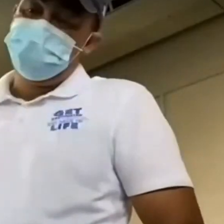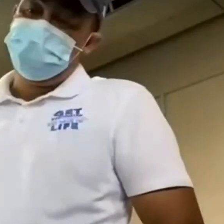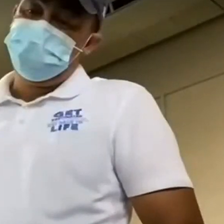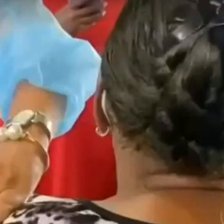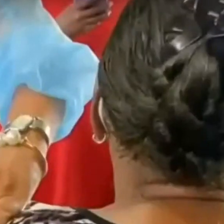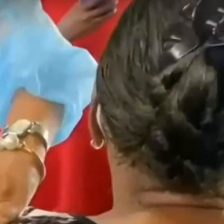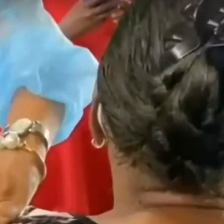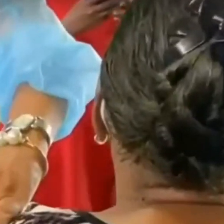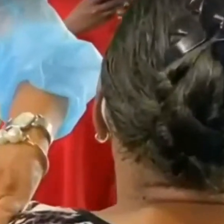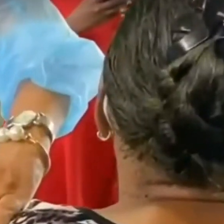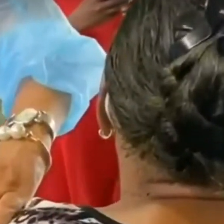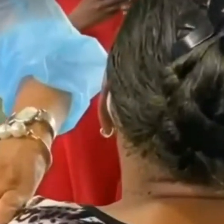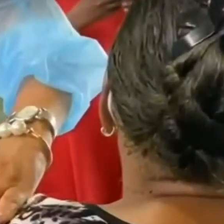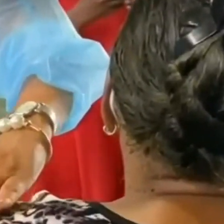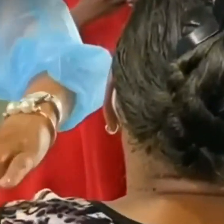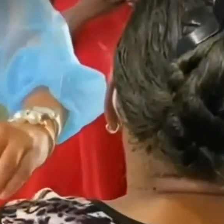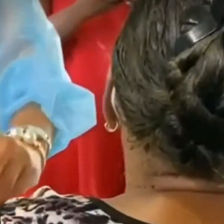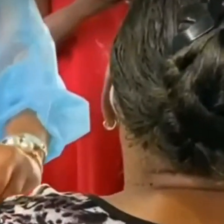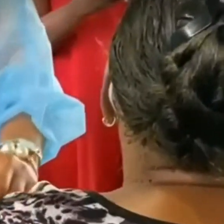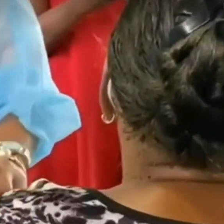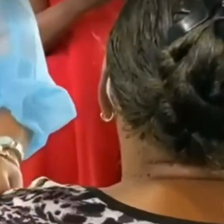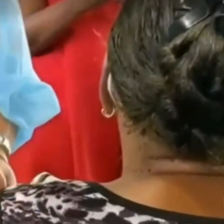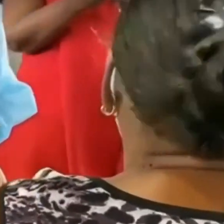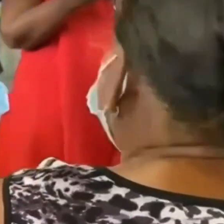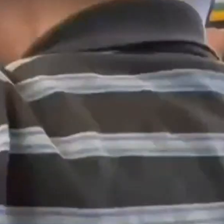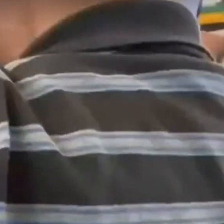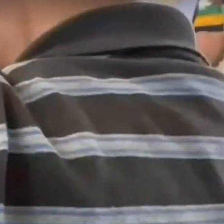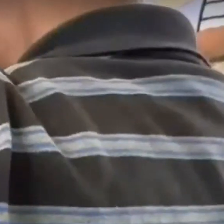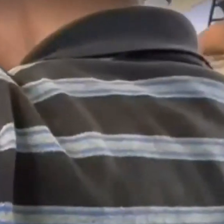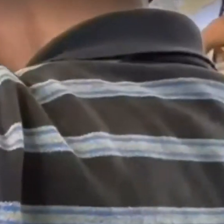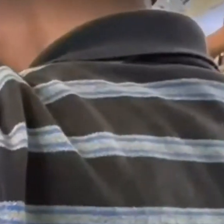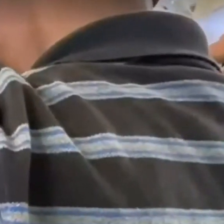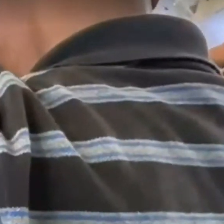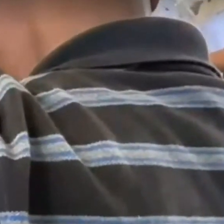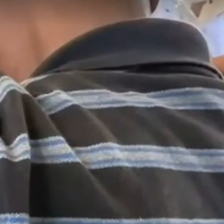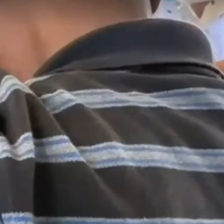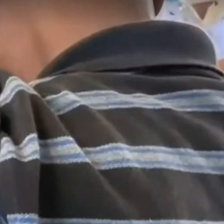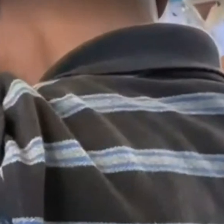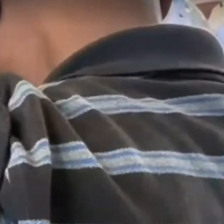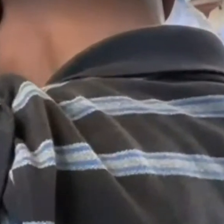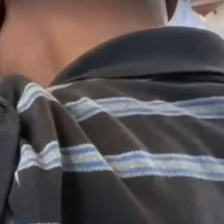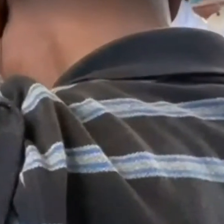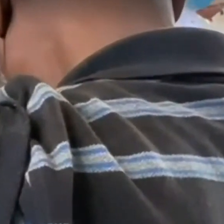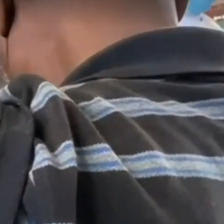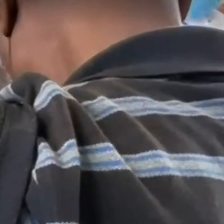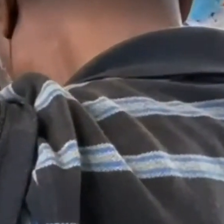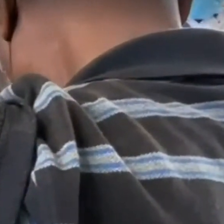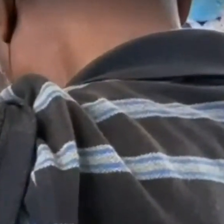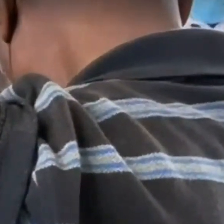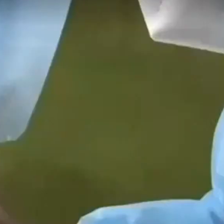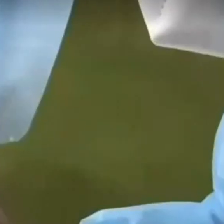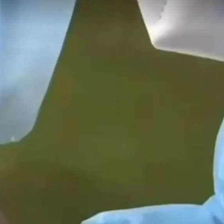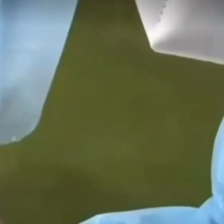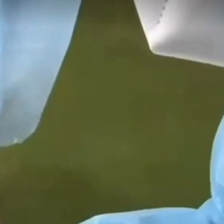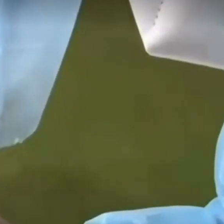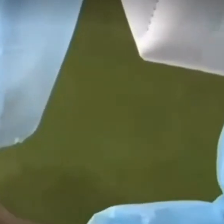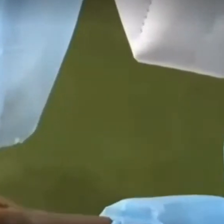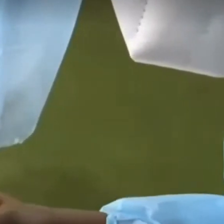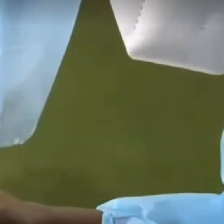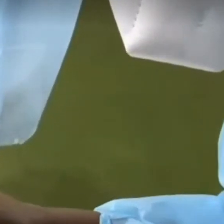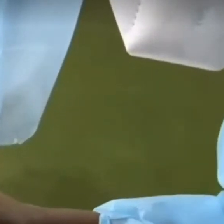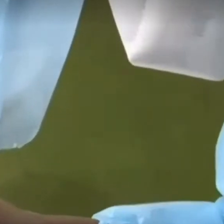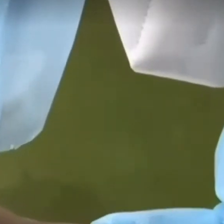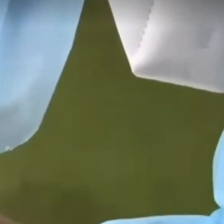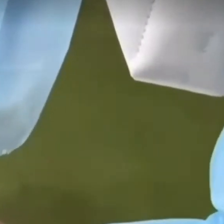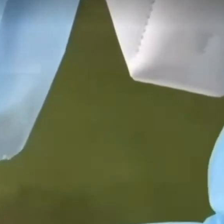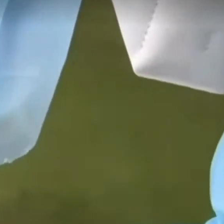Don't fuss and fight, let us unite. We got one life and let's make it right. It's a